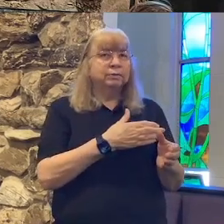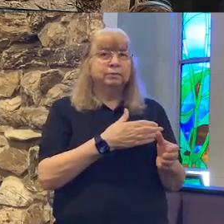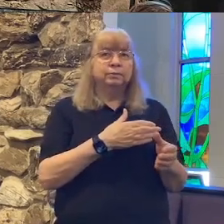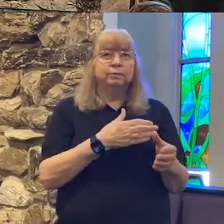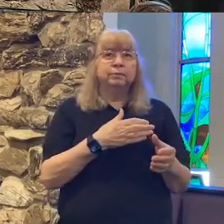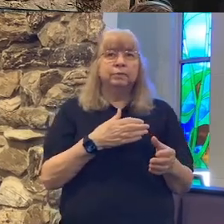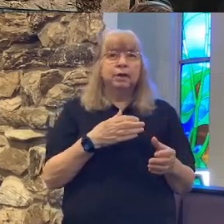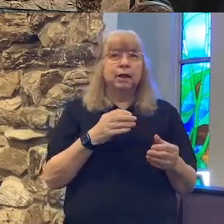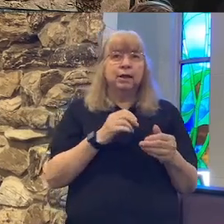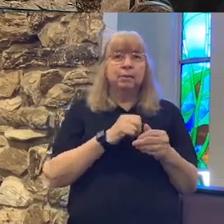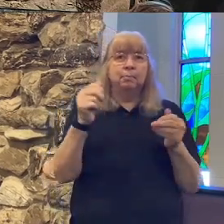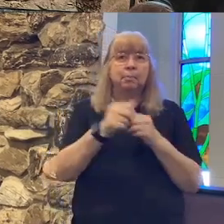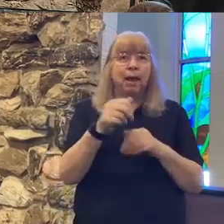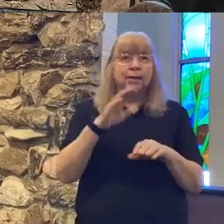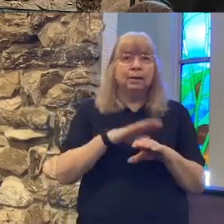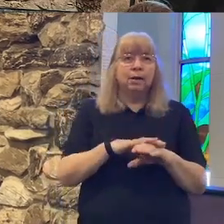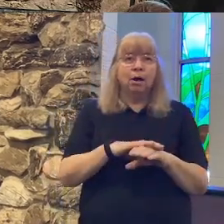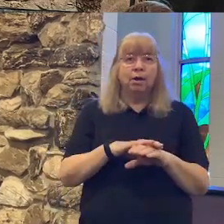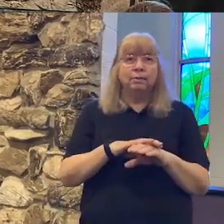is Pass It On.